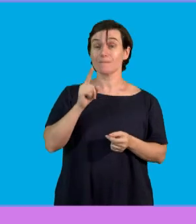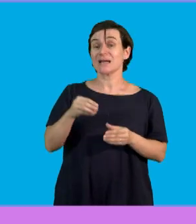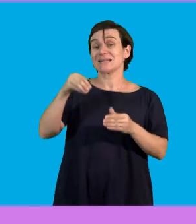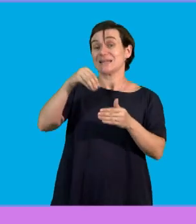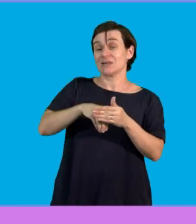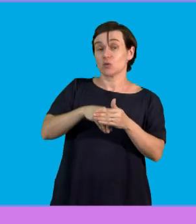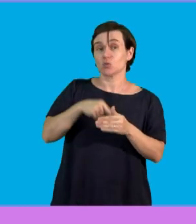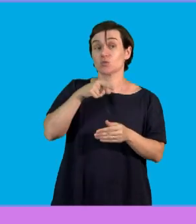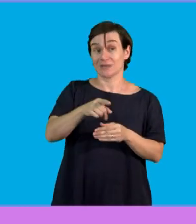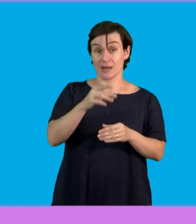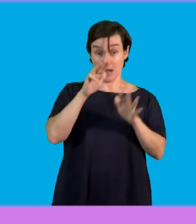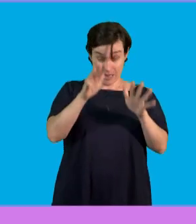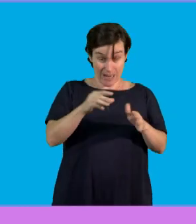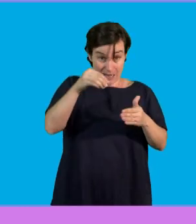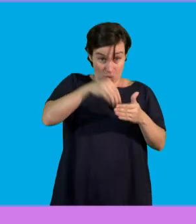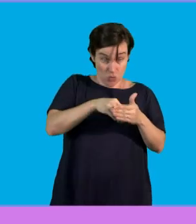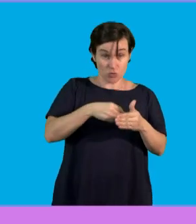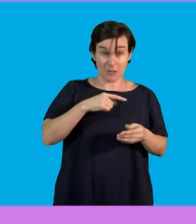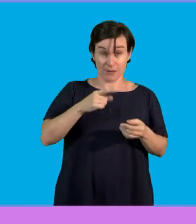the 19th. So